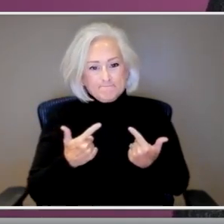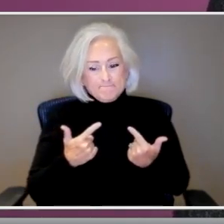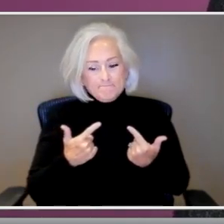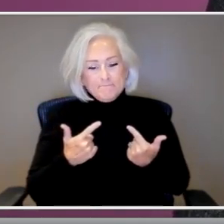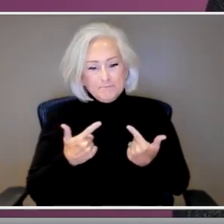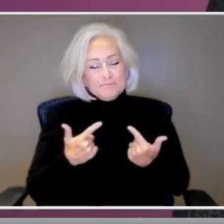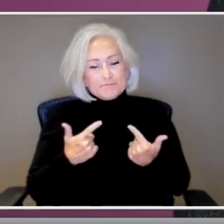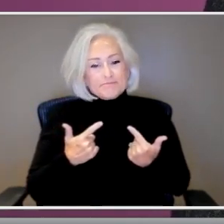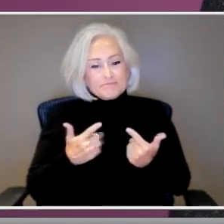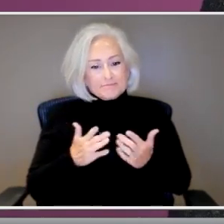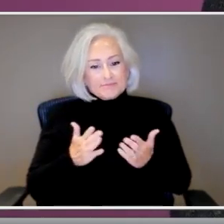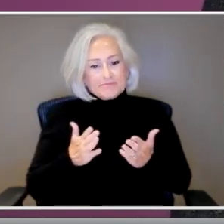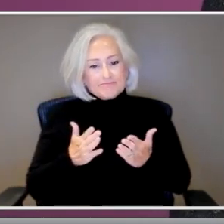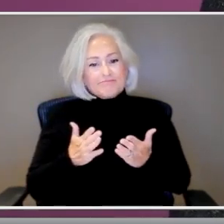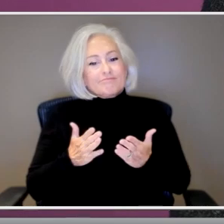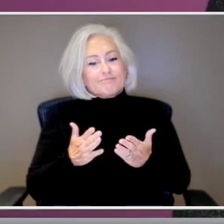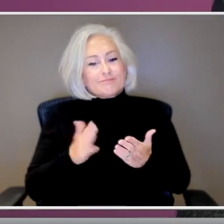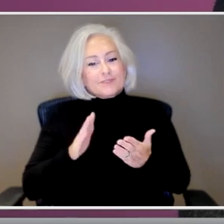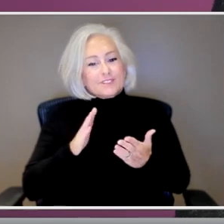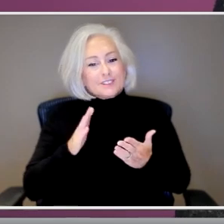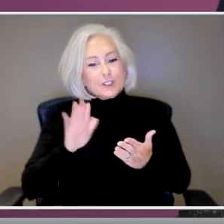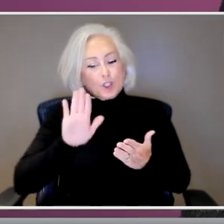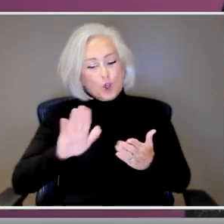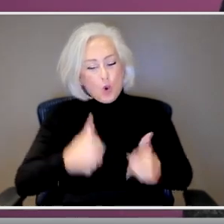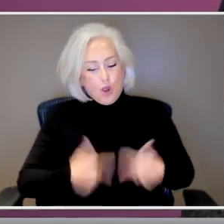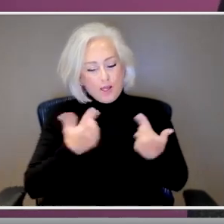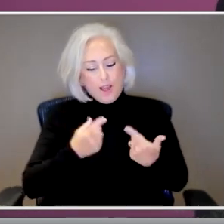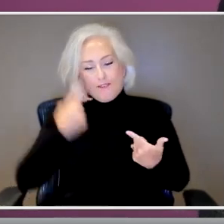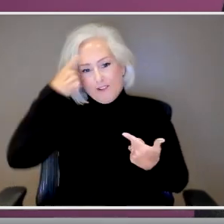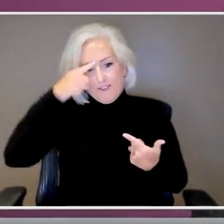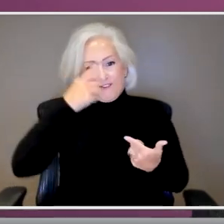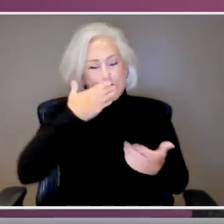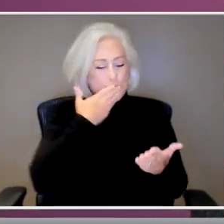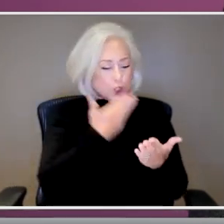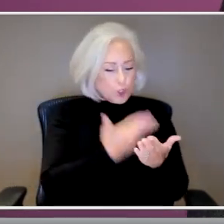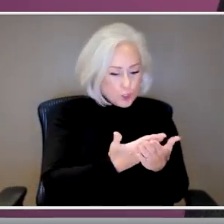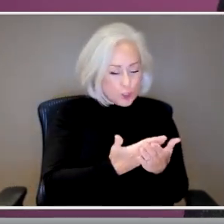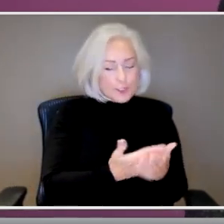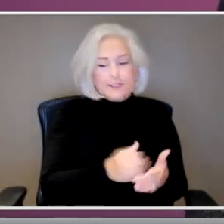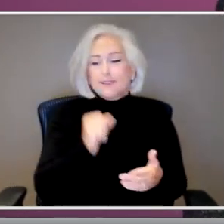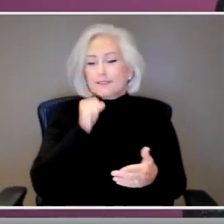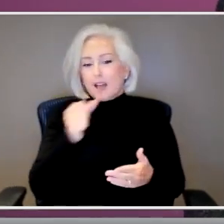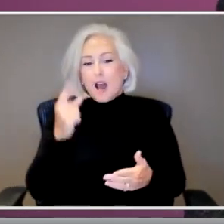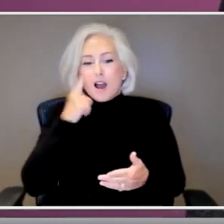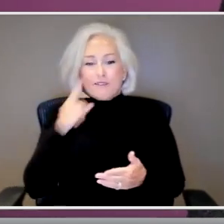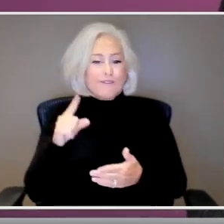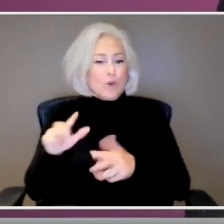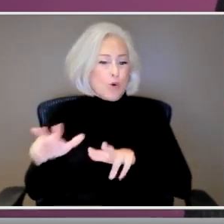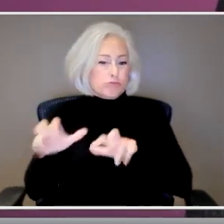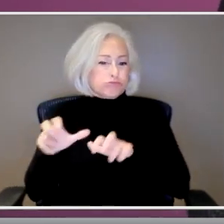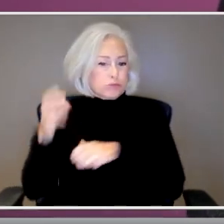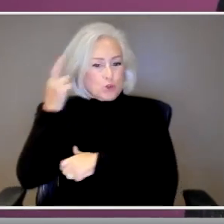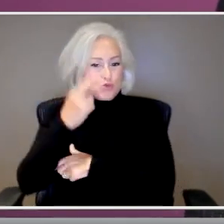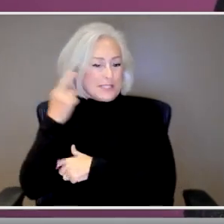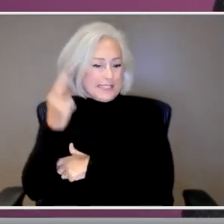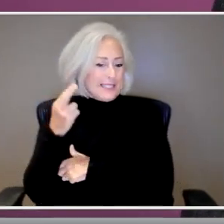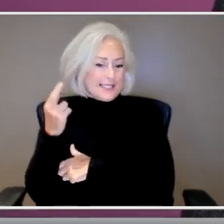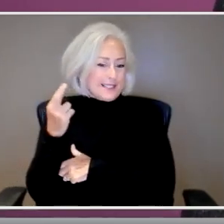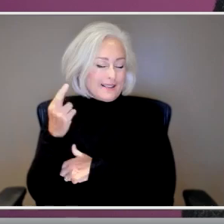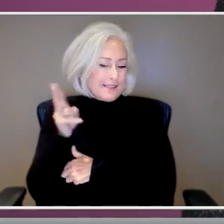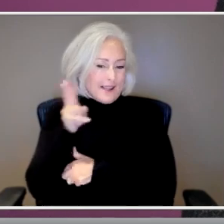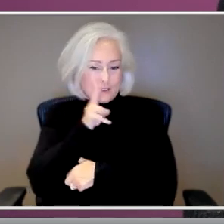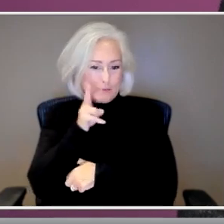for goodness, not for, self-indulgence. And, take care of